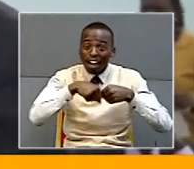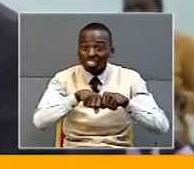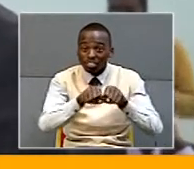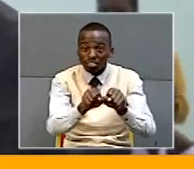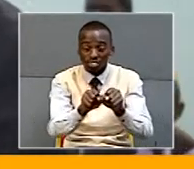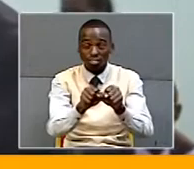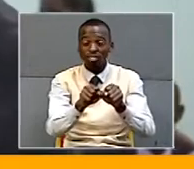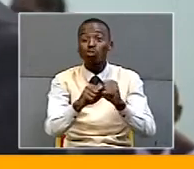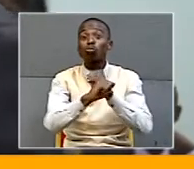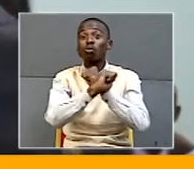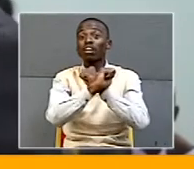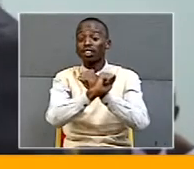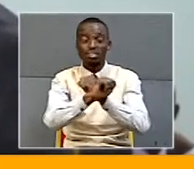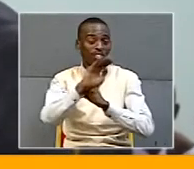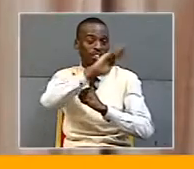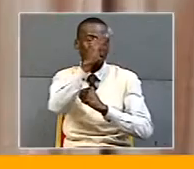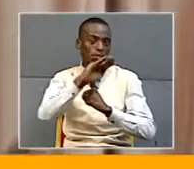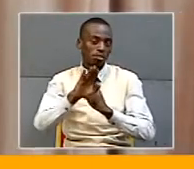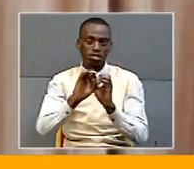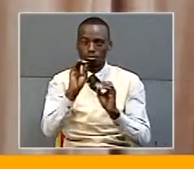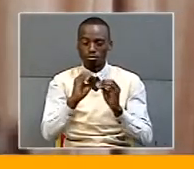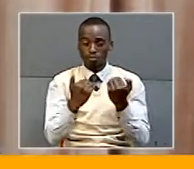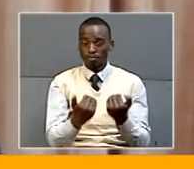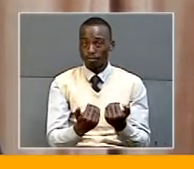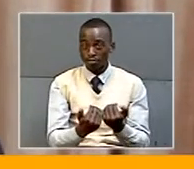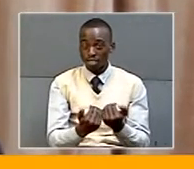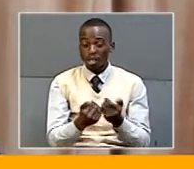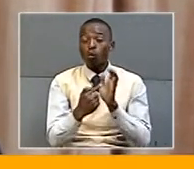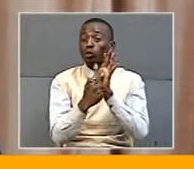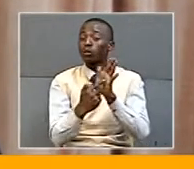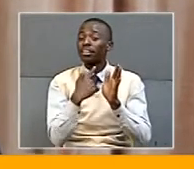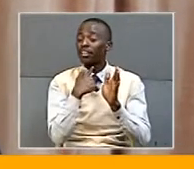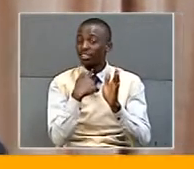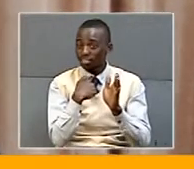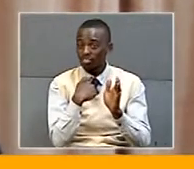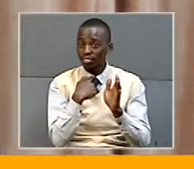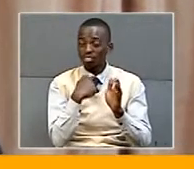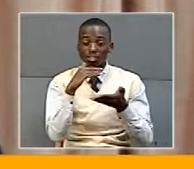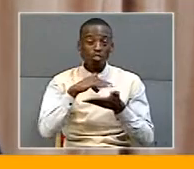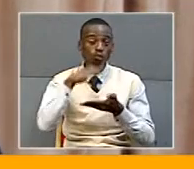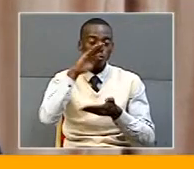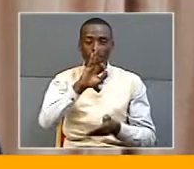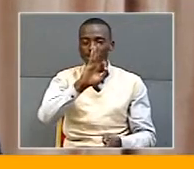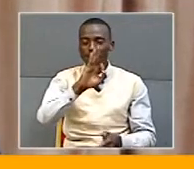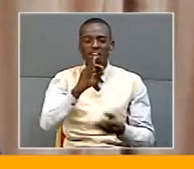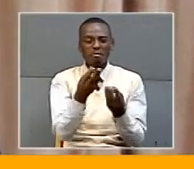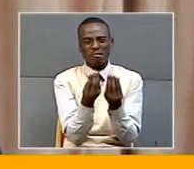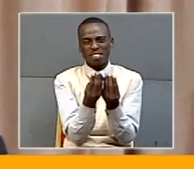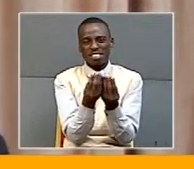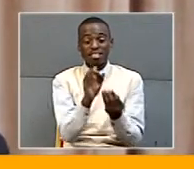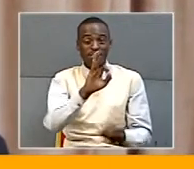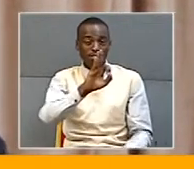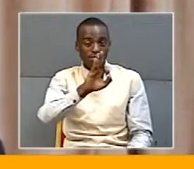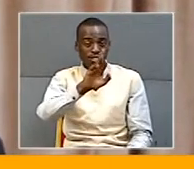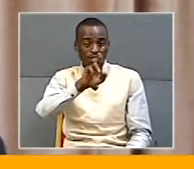to conserve the mountains. Underscoring the need for the most fragile mountain